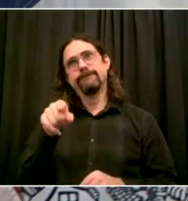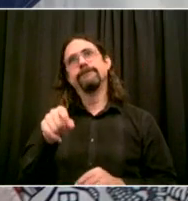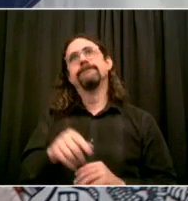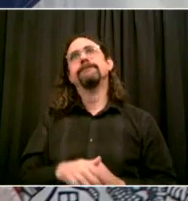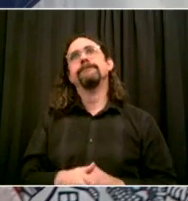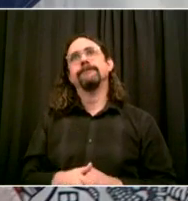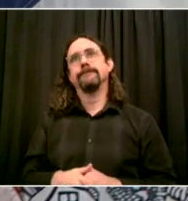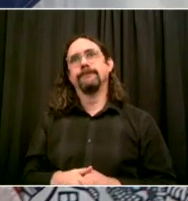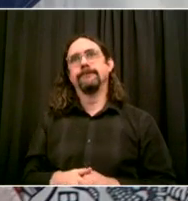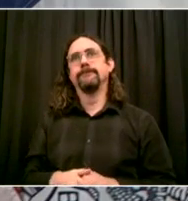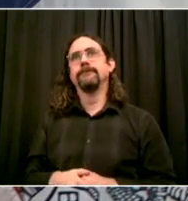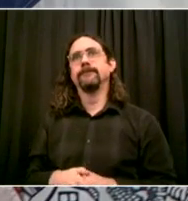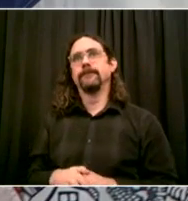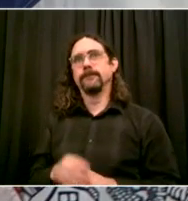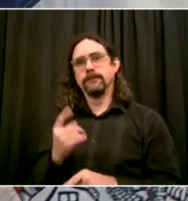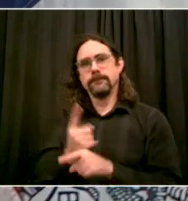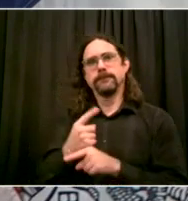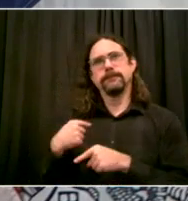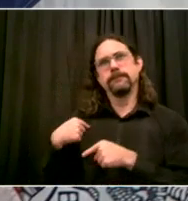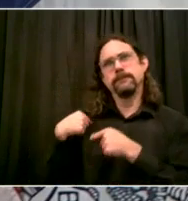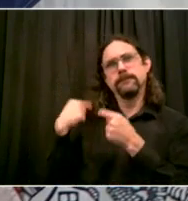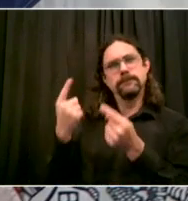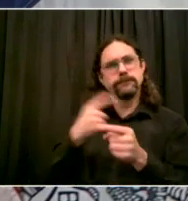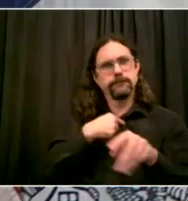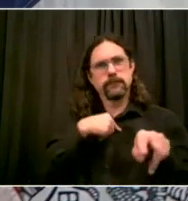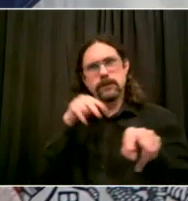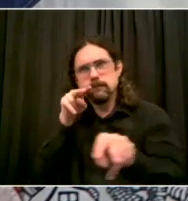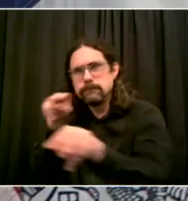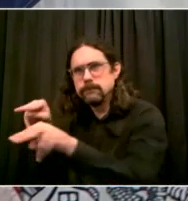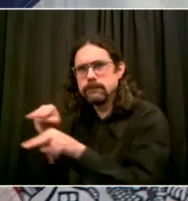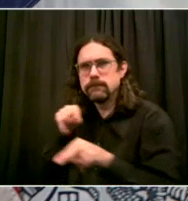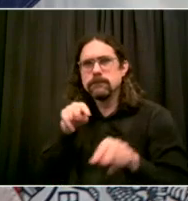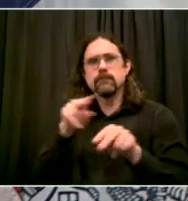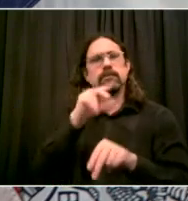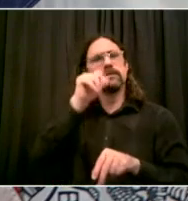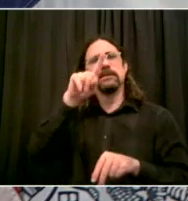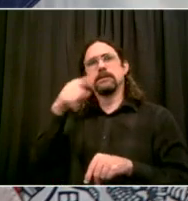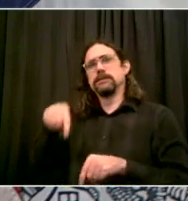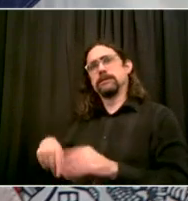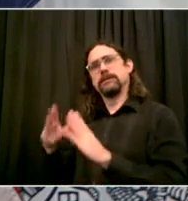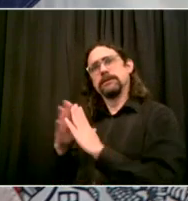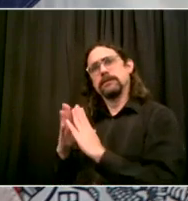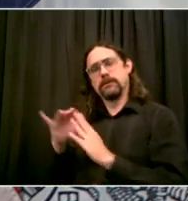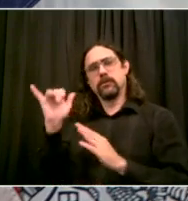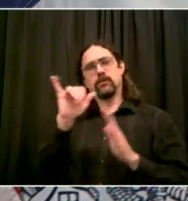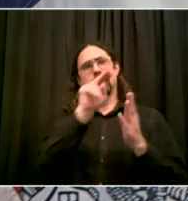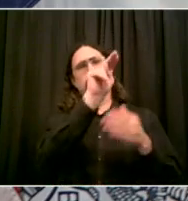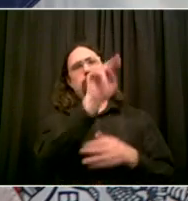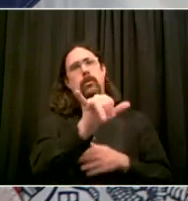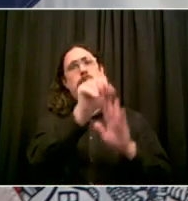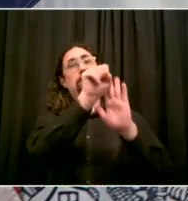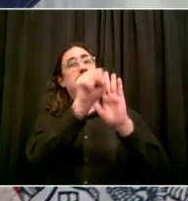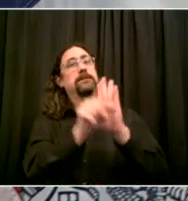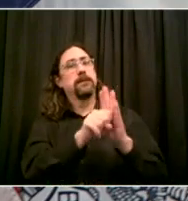to make a lot of the ultimate decisions here. But look, the way I've asked it to the health team